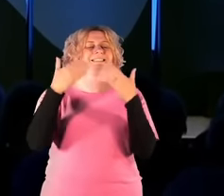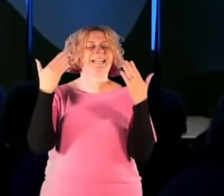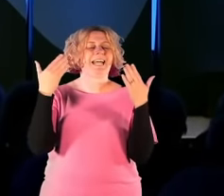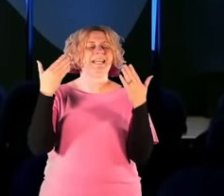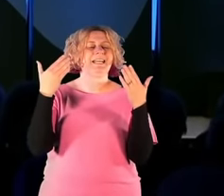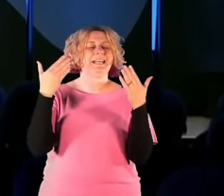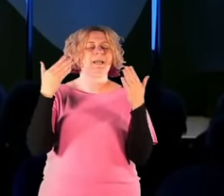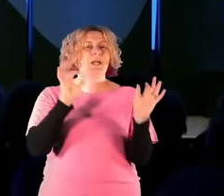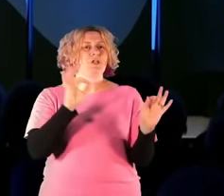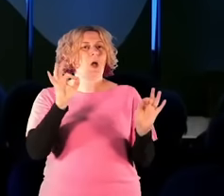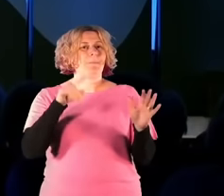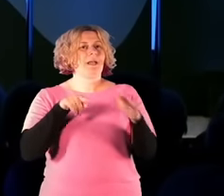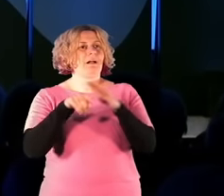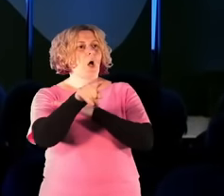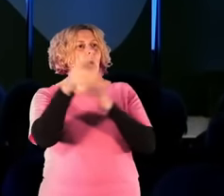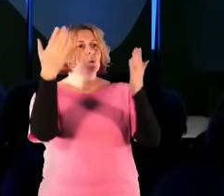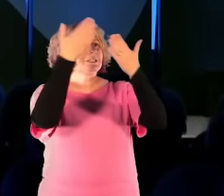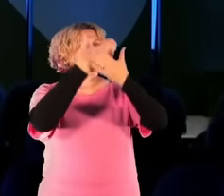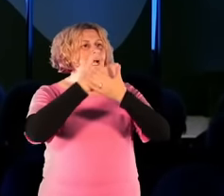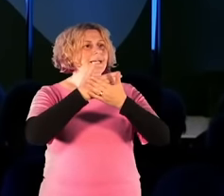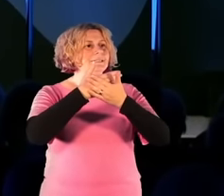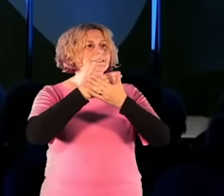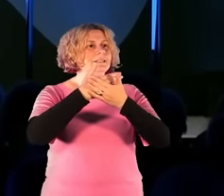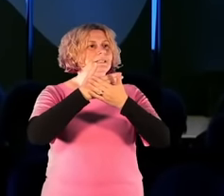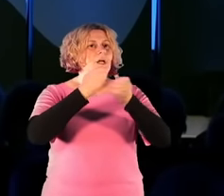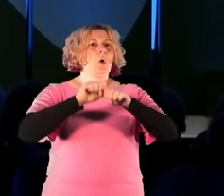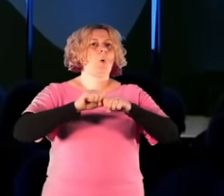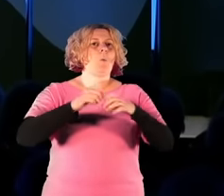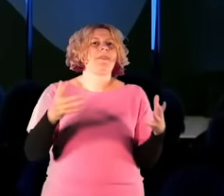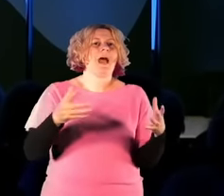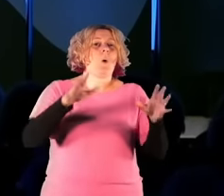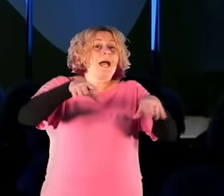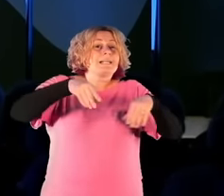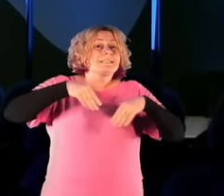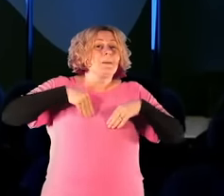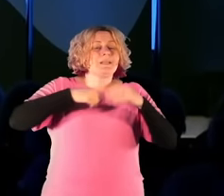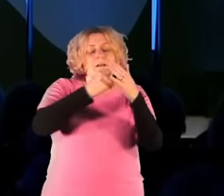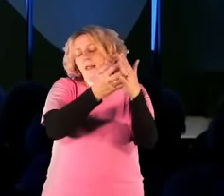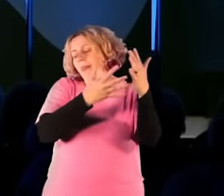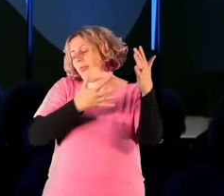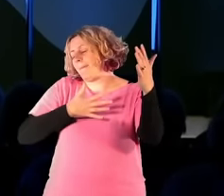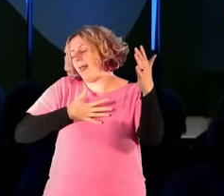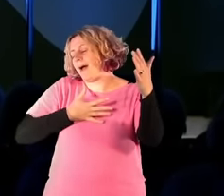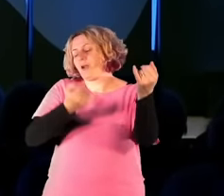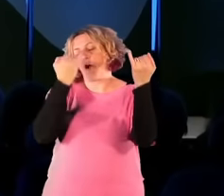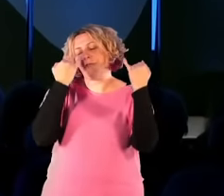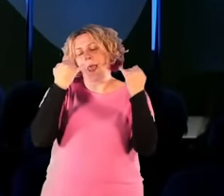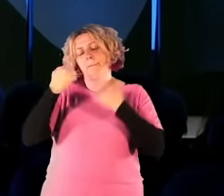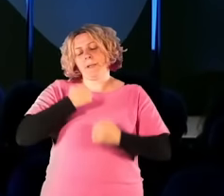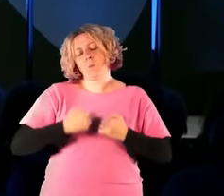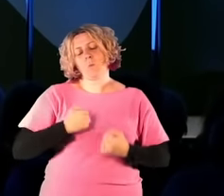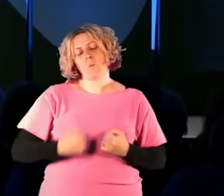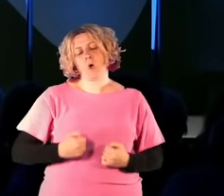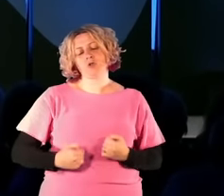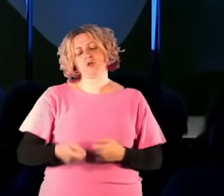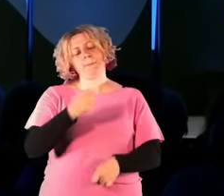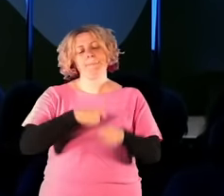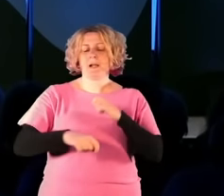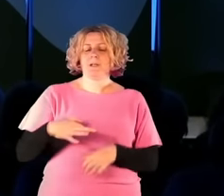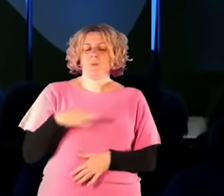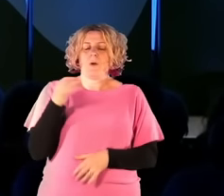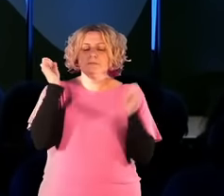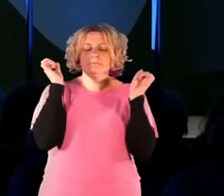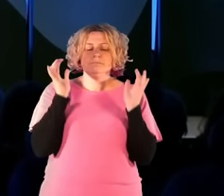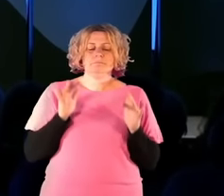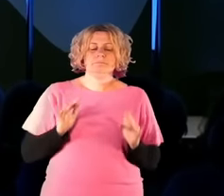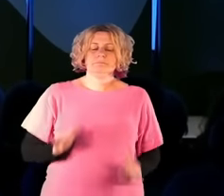tonight without accepting the blood of the Lamb, without being washed in the blood of the Lamb, clinging to Jesus and the forgiveness found